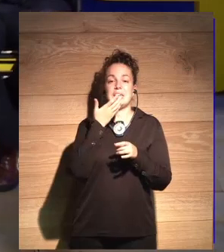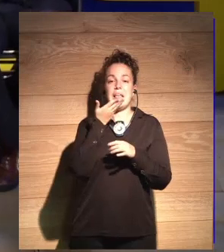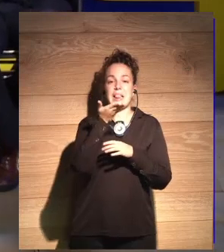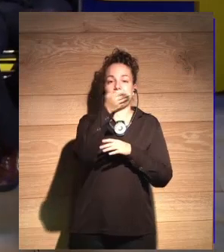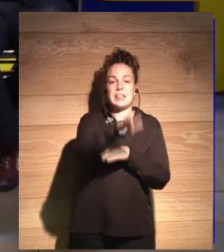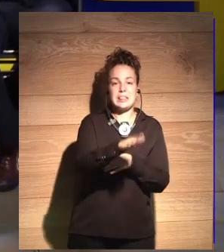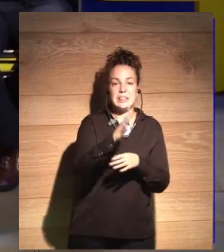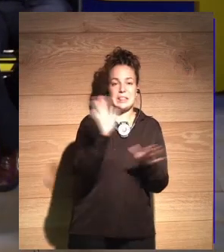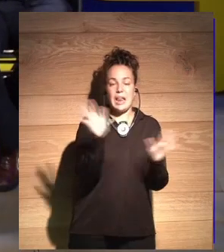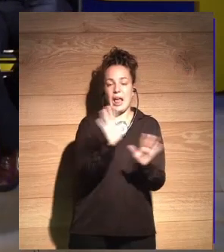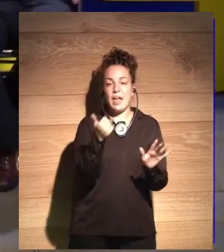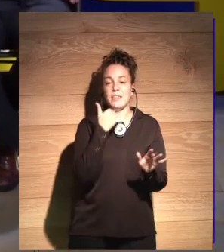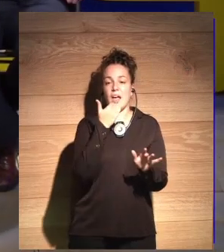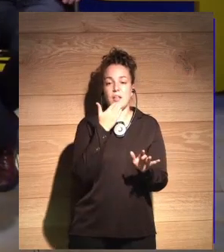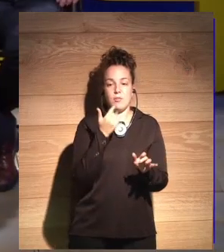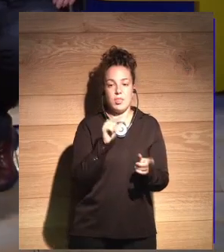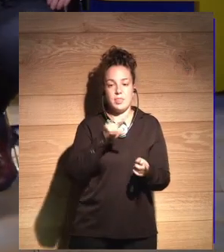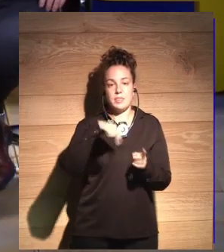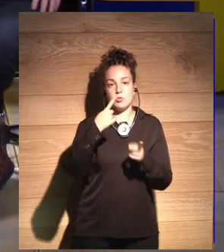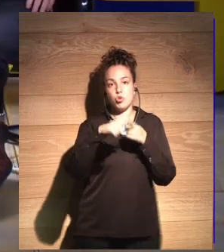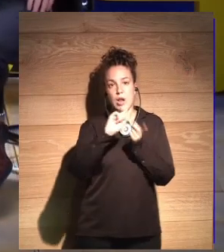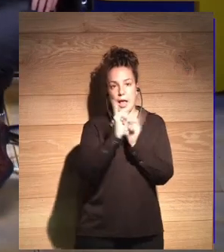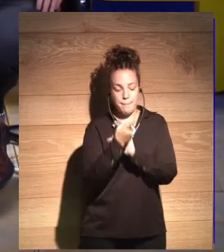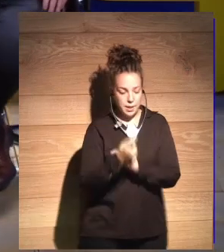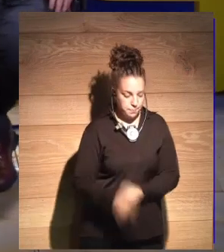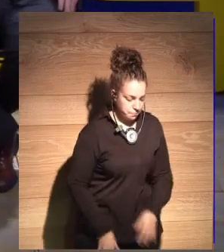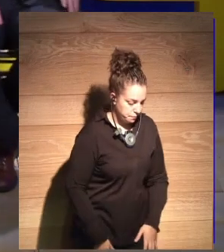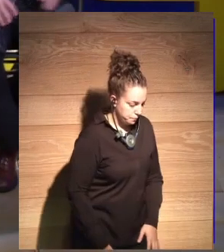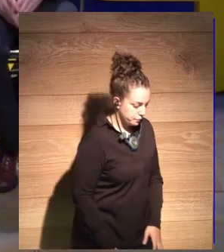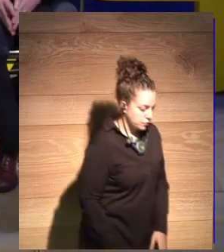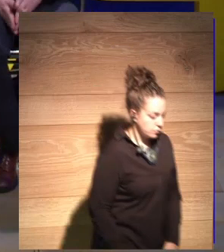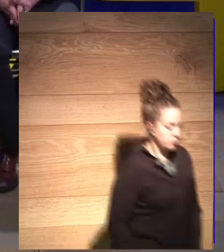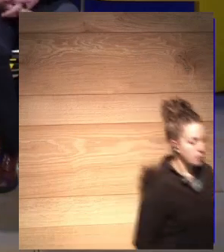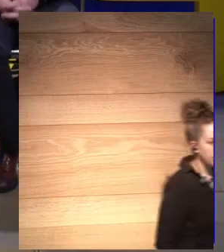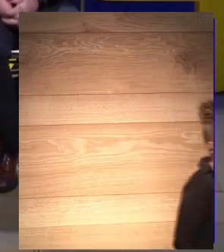Tenemos una pregunta. We have one question over here.